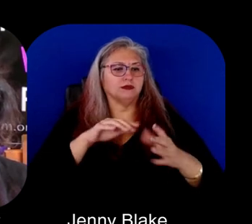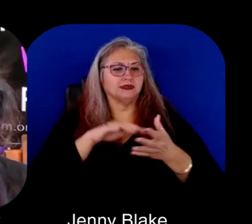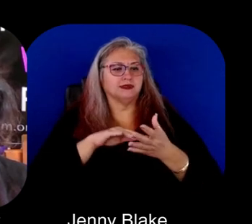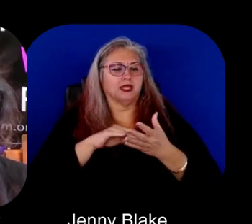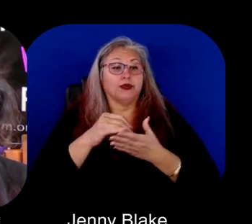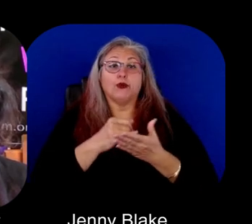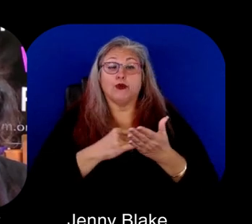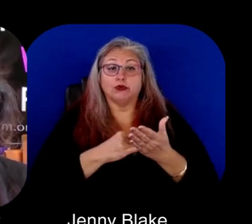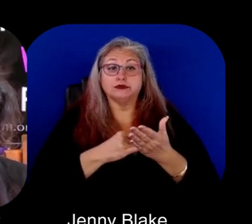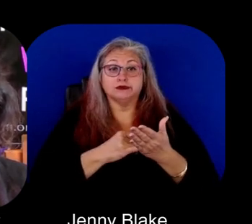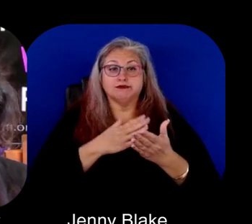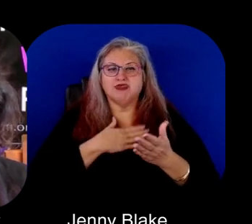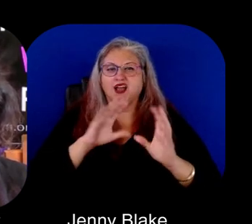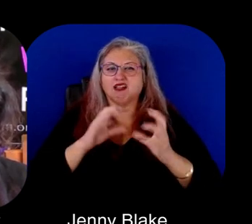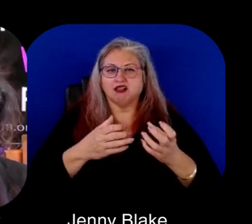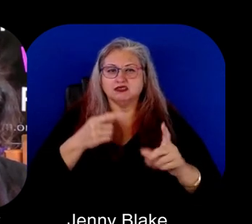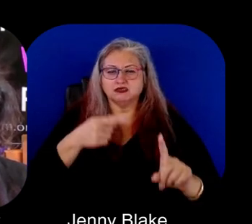study classes.